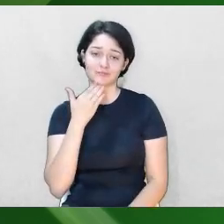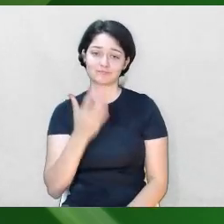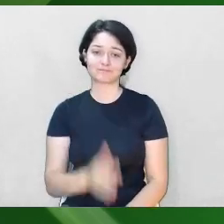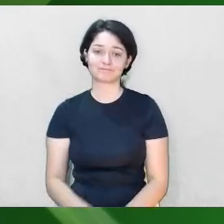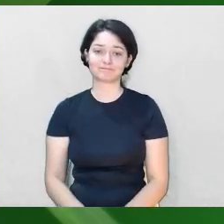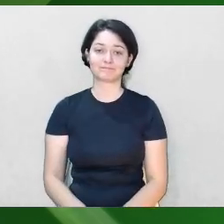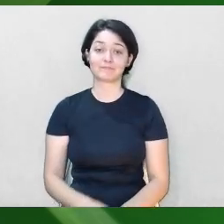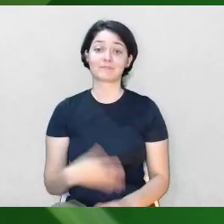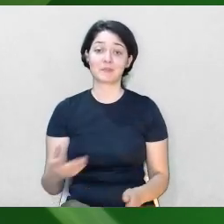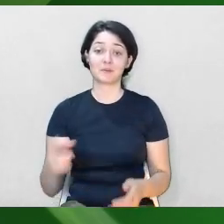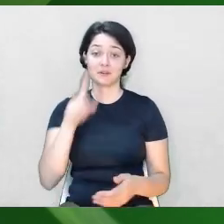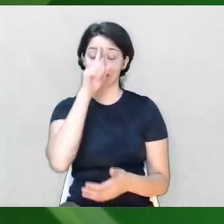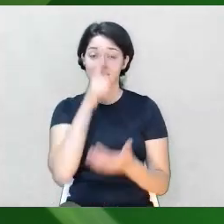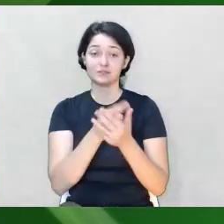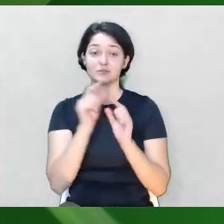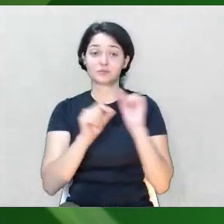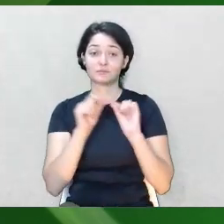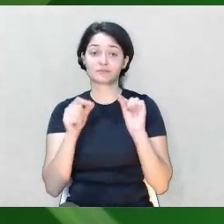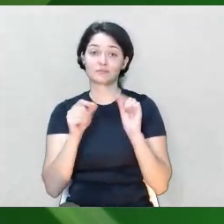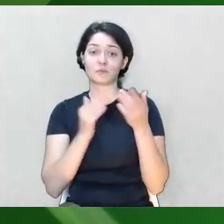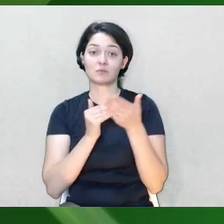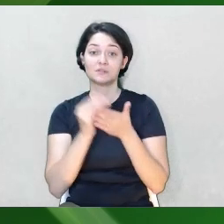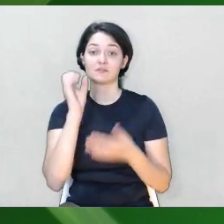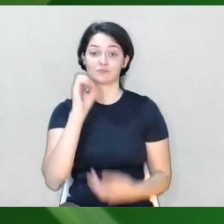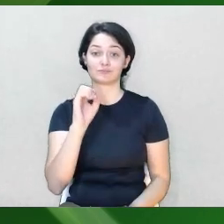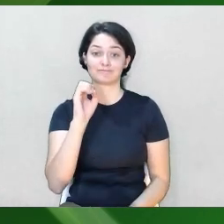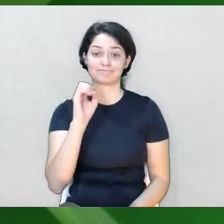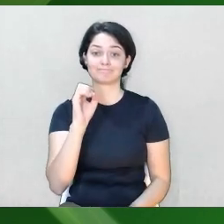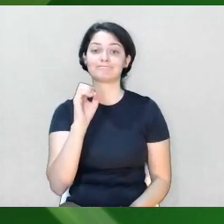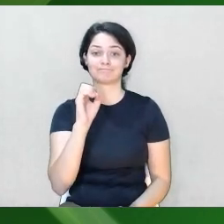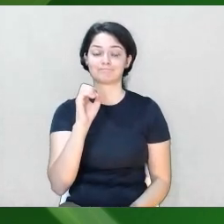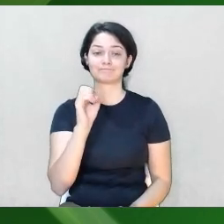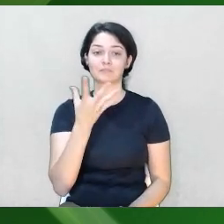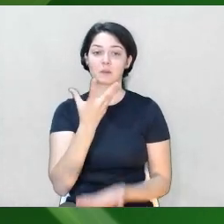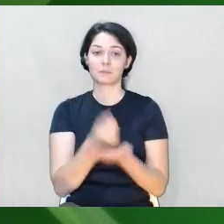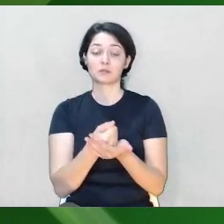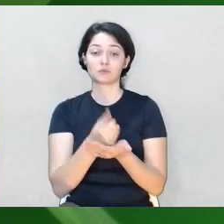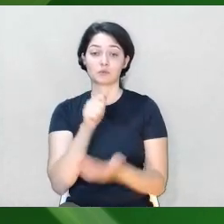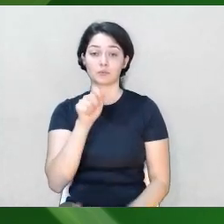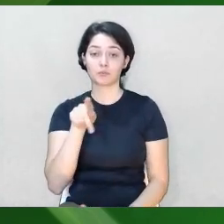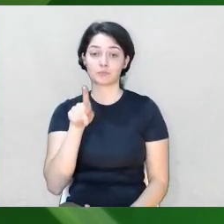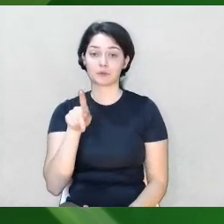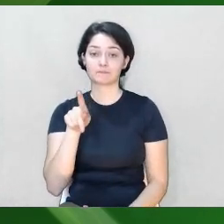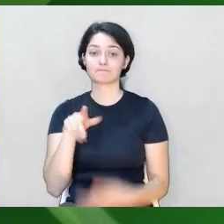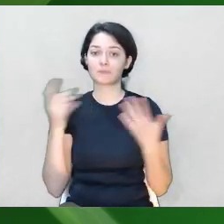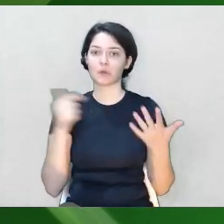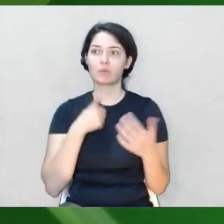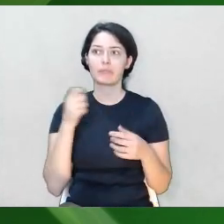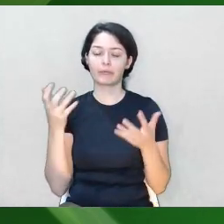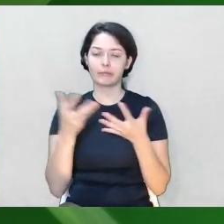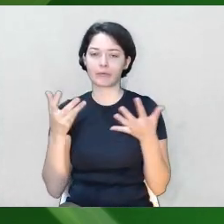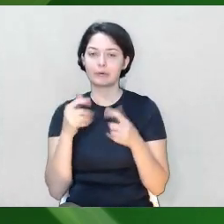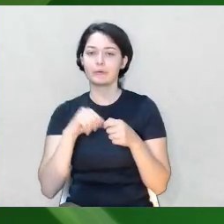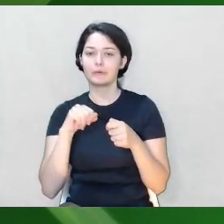work. So he's decided to start all over again from zero. He downloaded the bank's app and he's